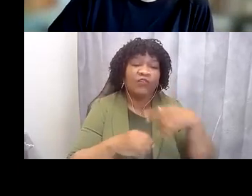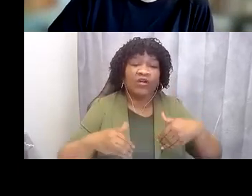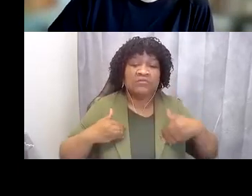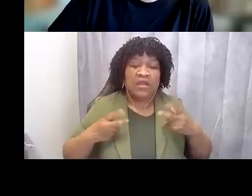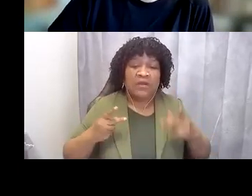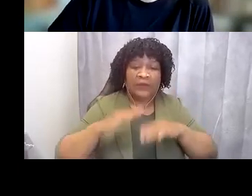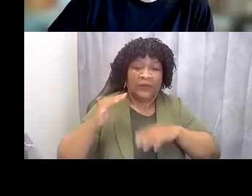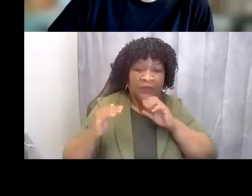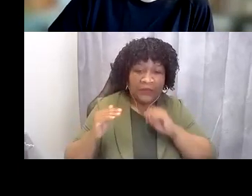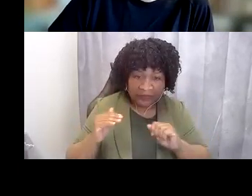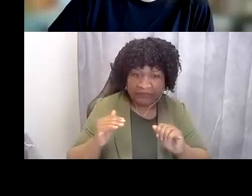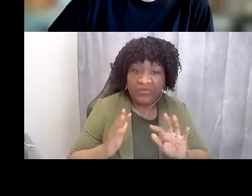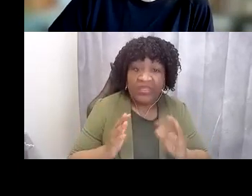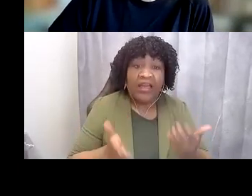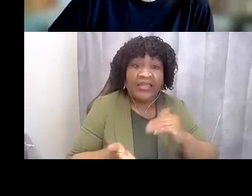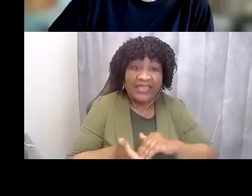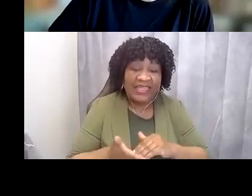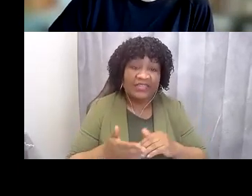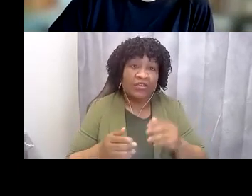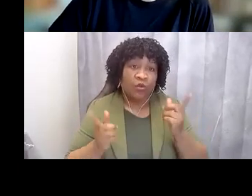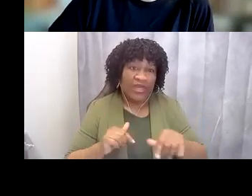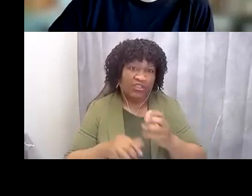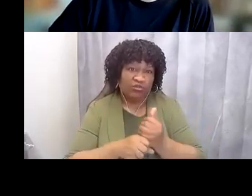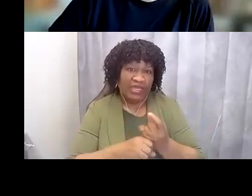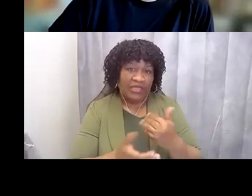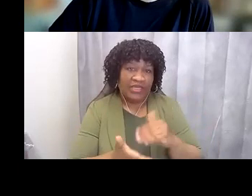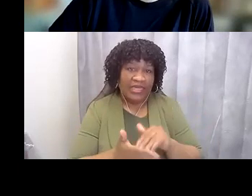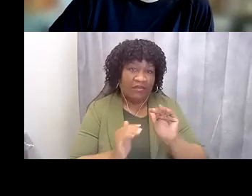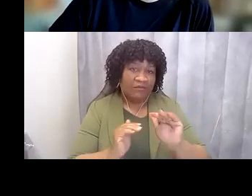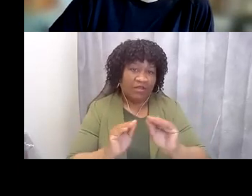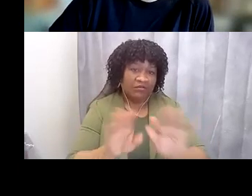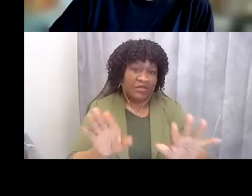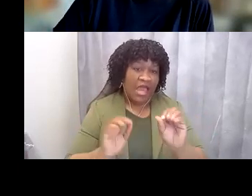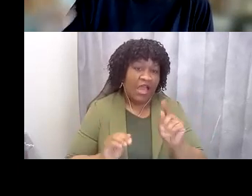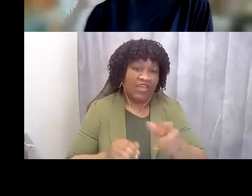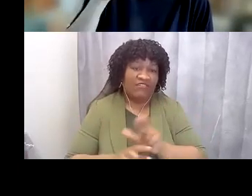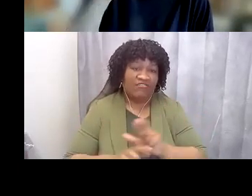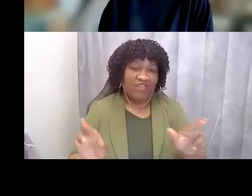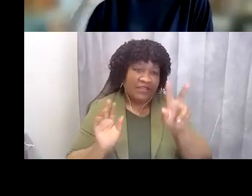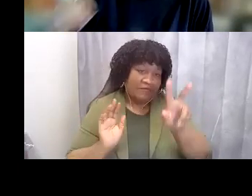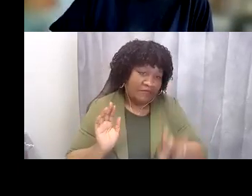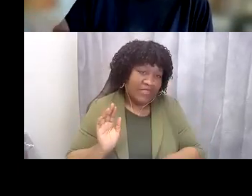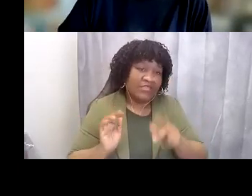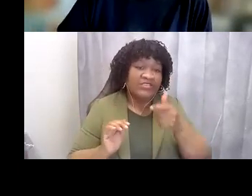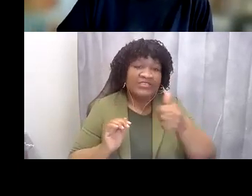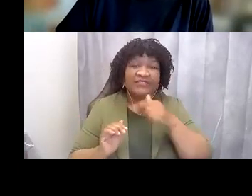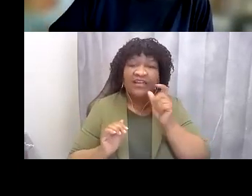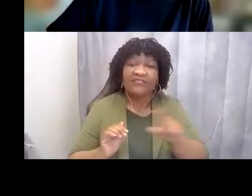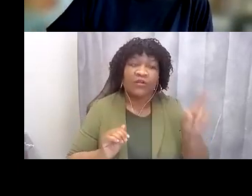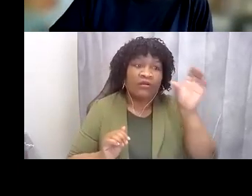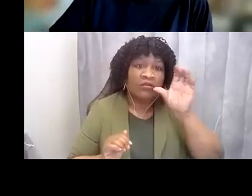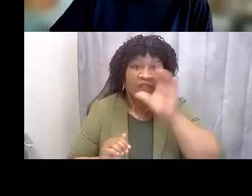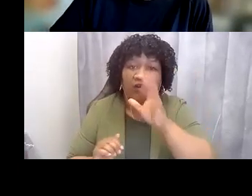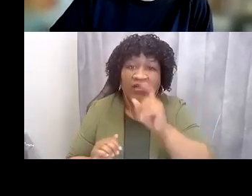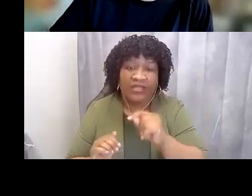And then we already did this reminder of like when to get it. And again, I'm going to send this out so you'll have it all in writing and you don't have to go find it, but you